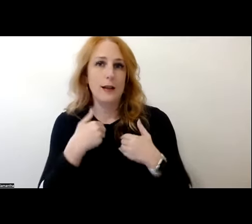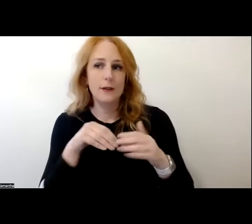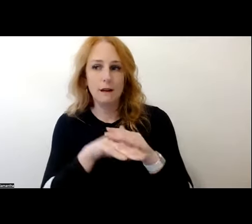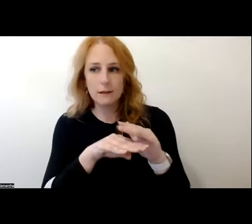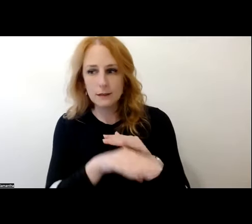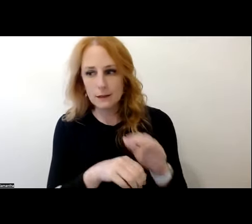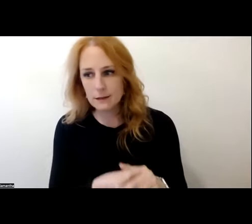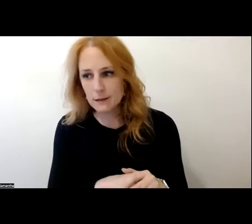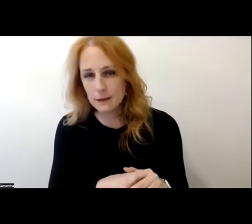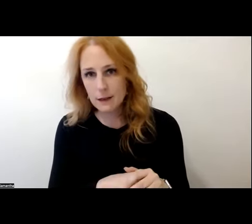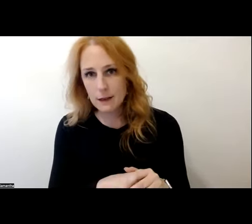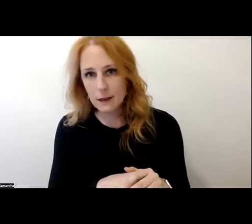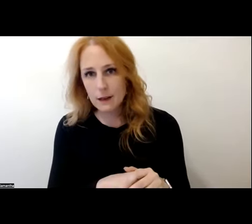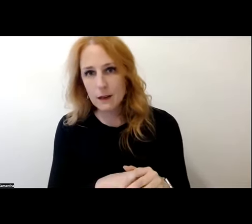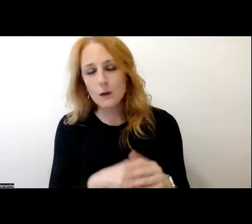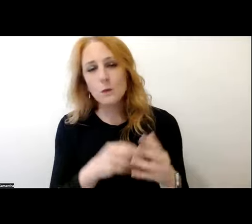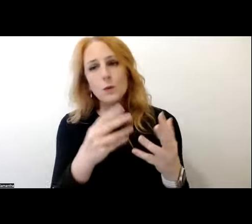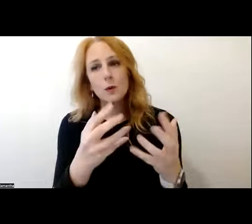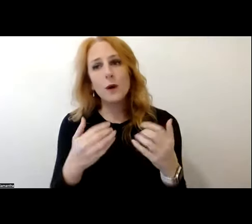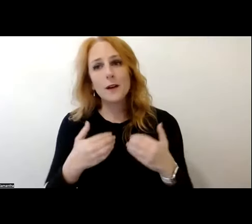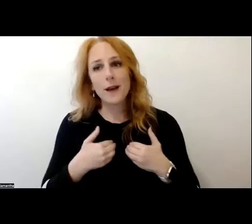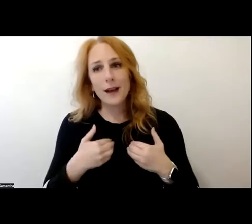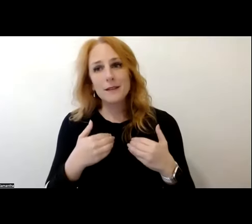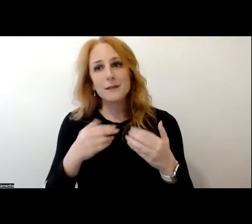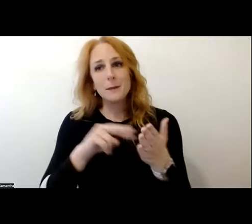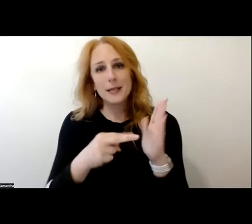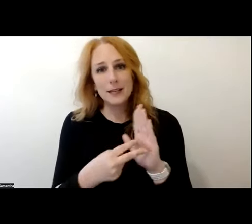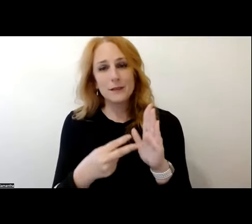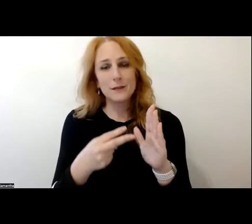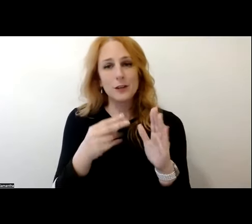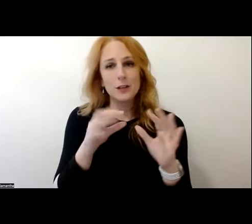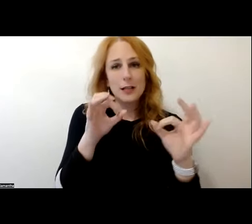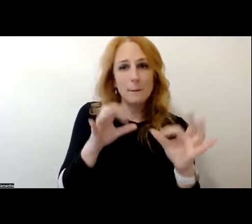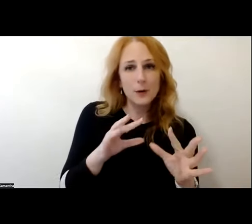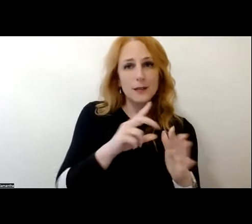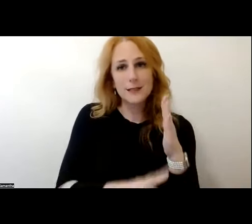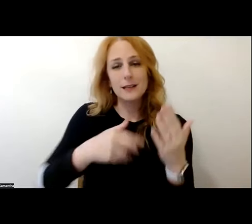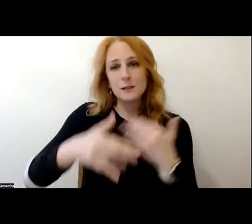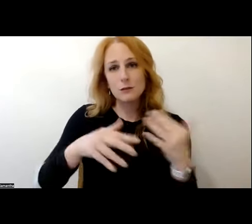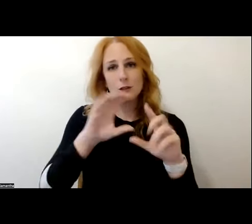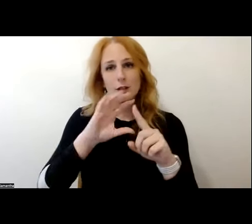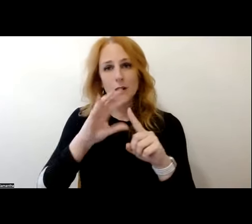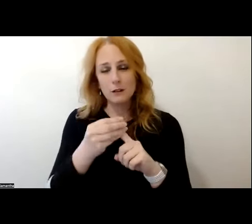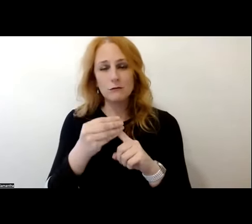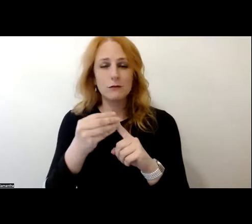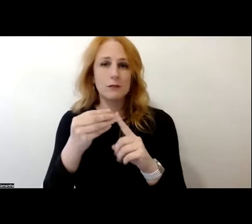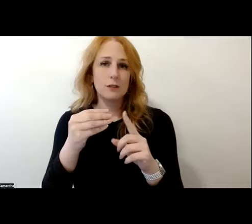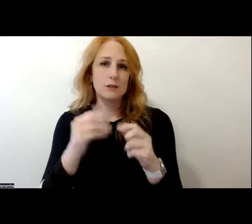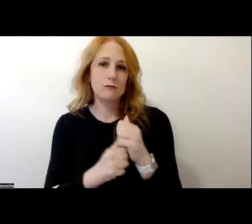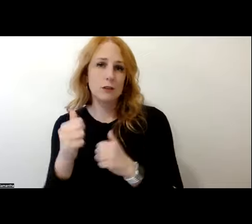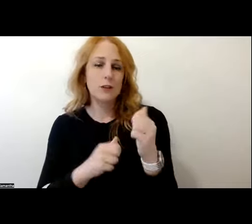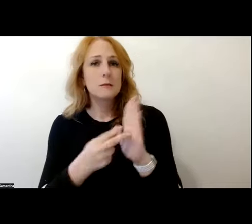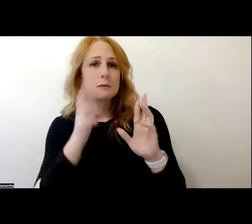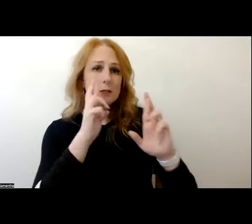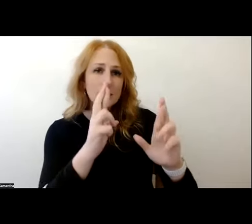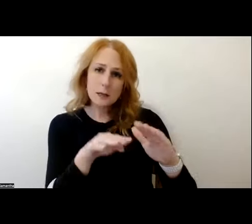input and the opportunity to participate in the design of social and cultural structures. It means being respected at a basic level that